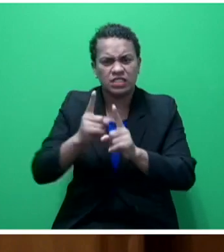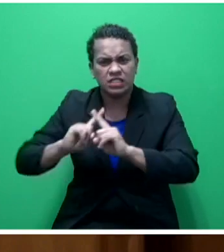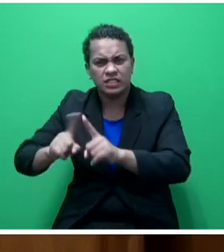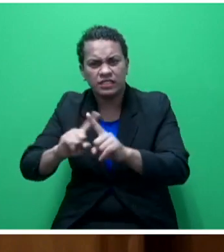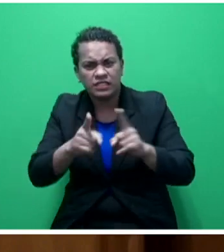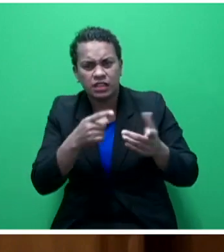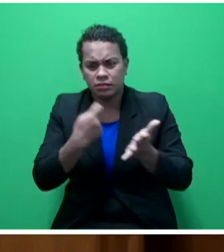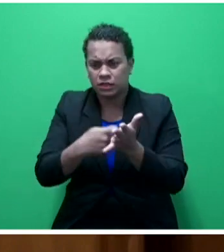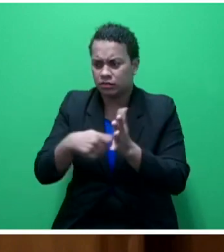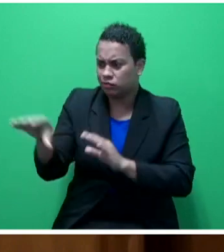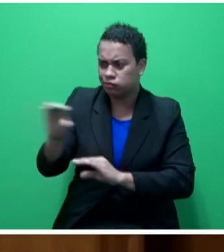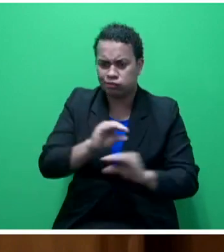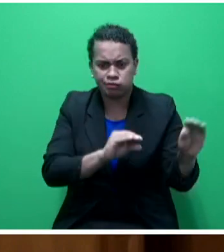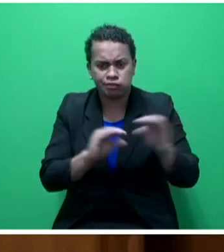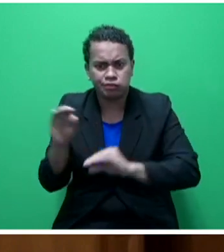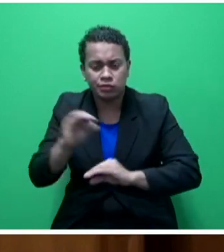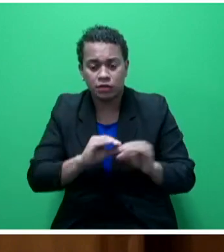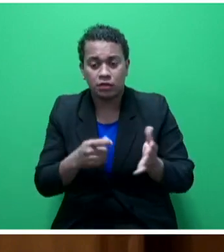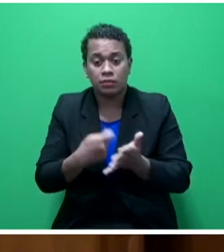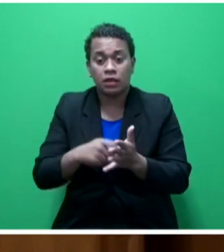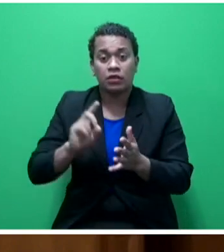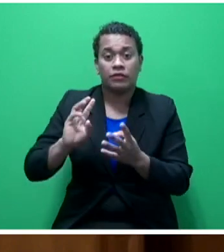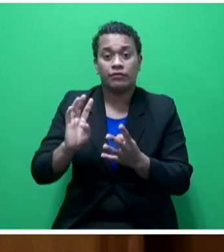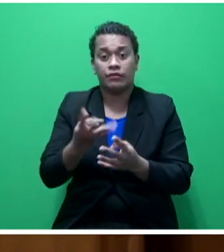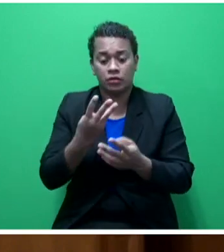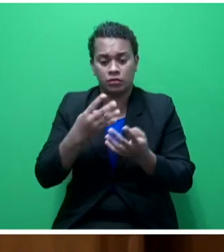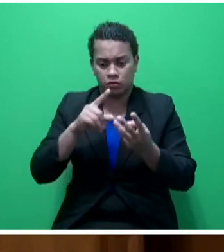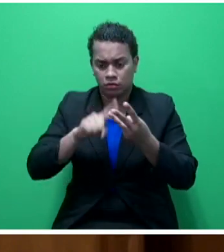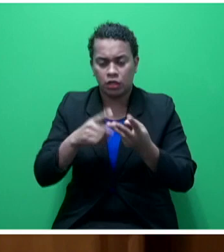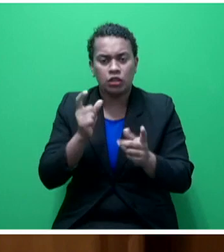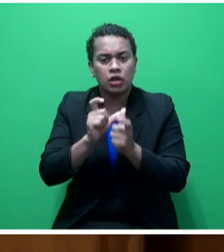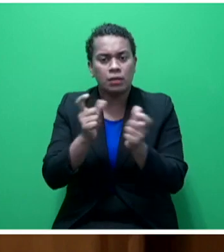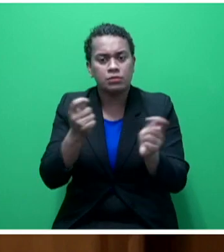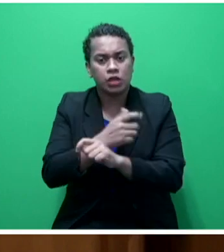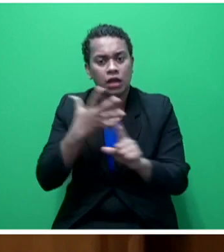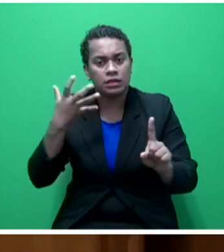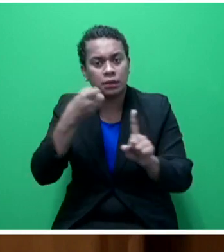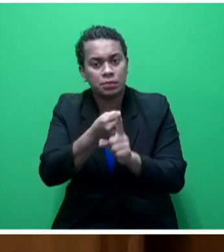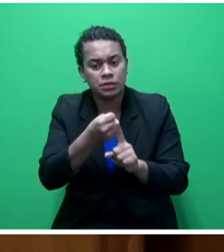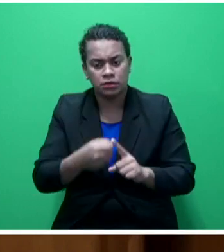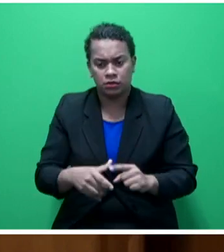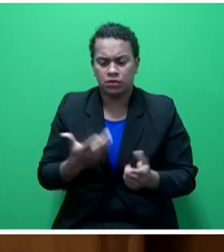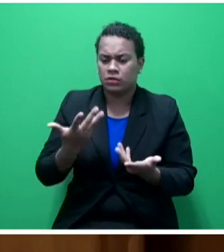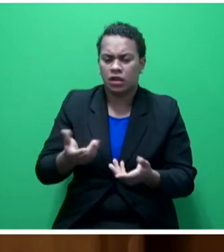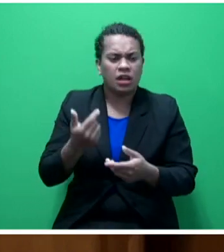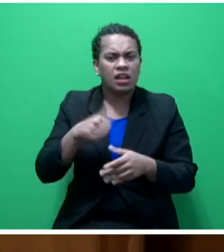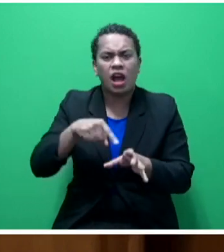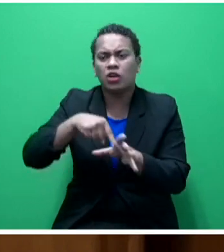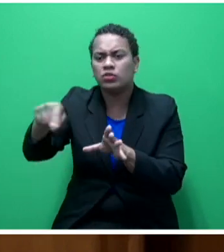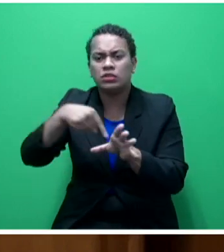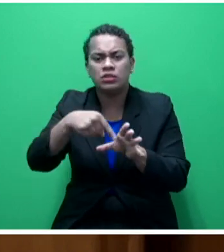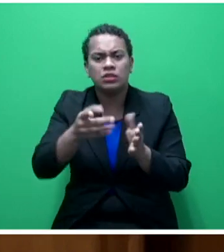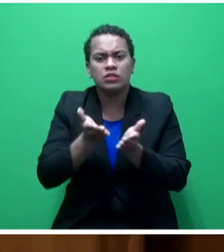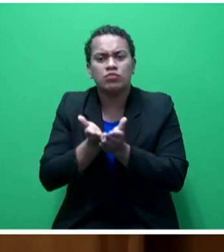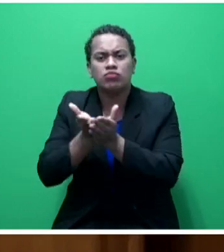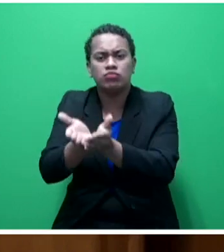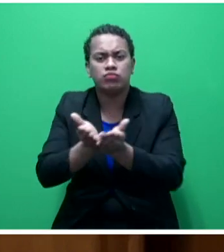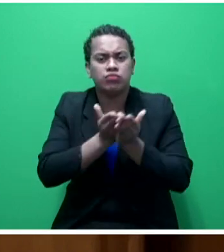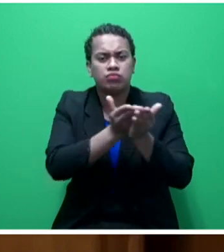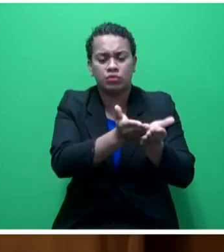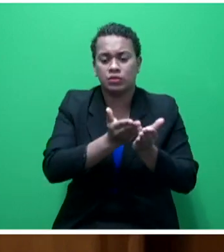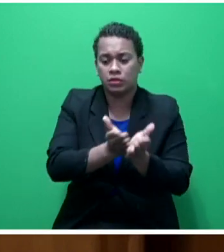the climate change impacts on offshore fisheries. Honourable Speaker,